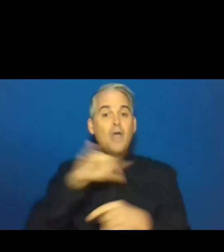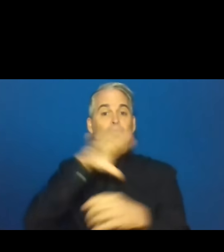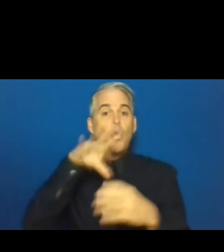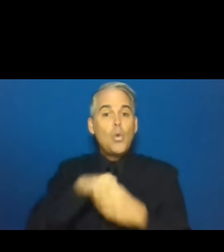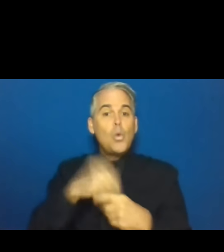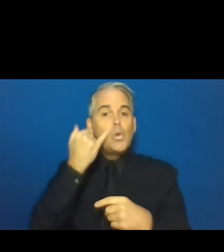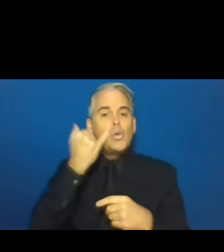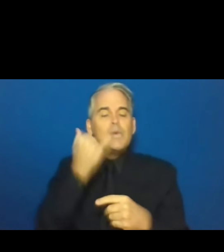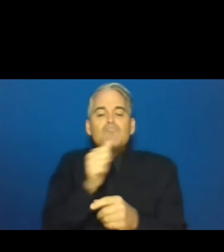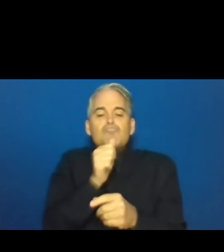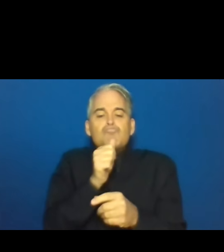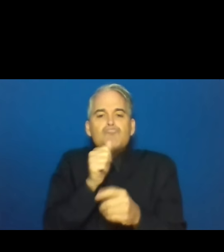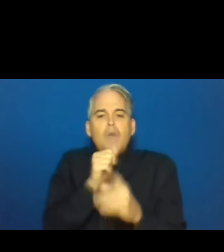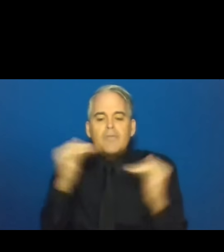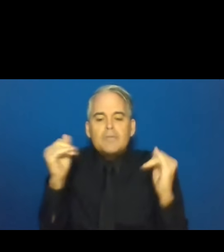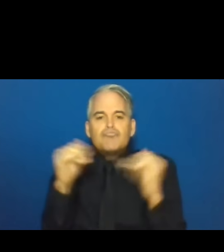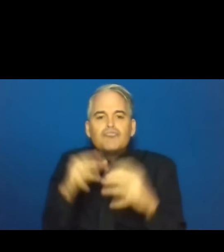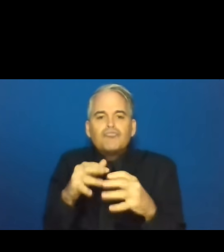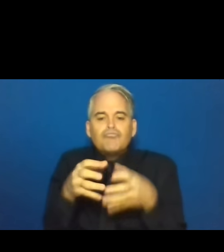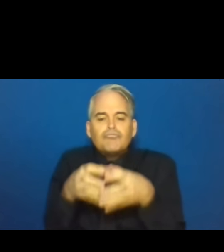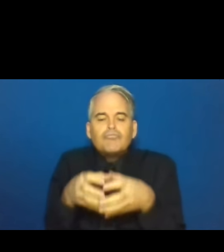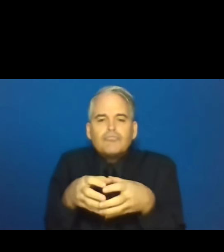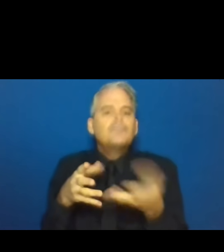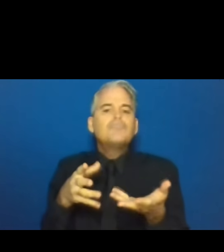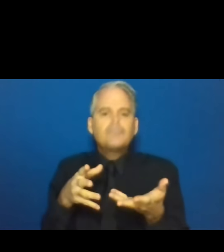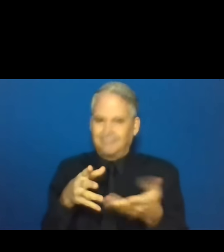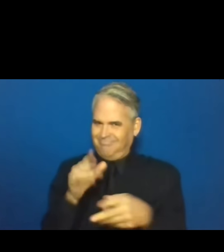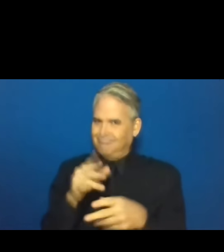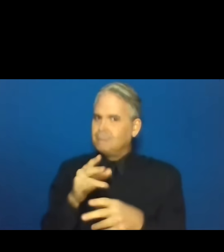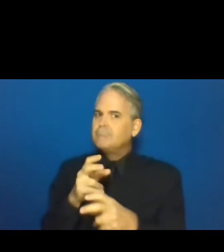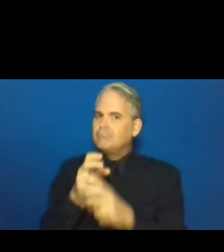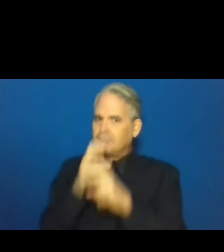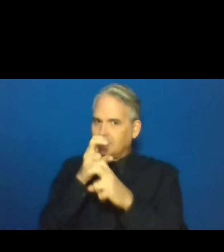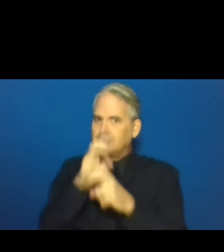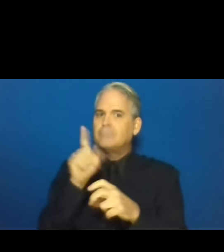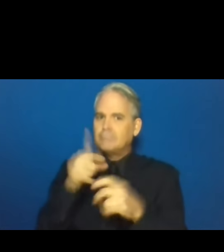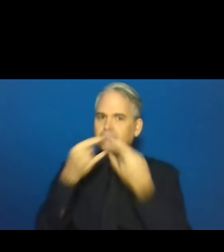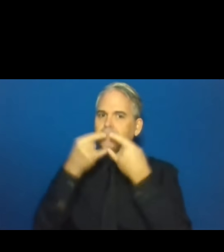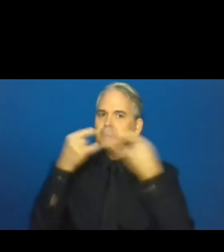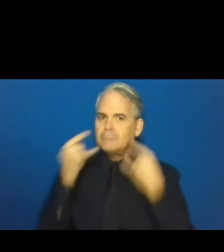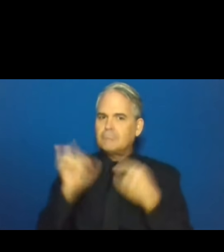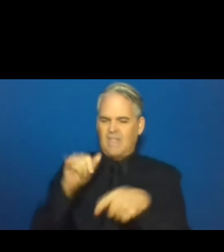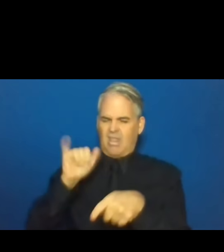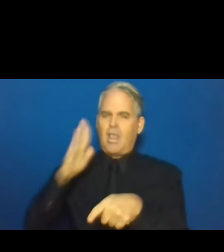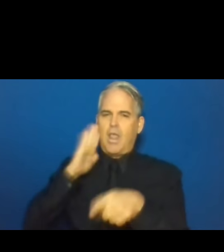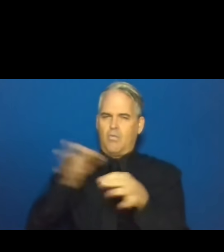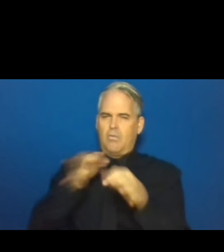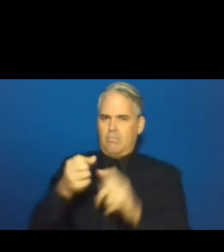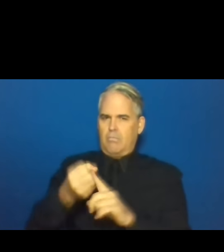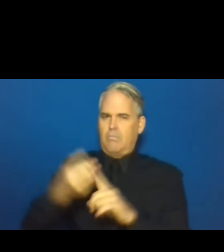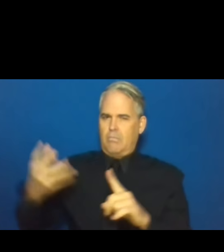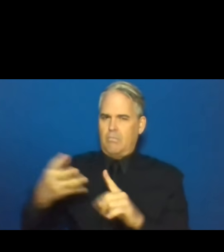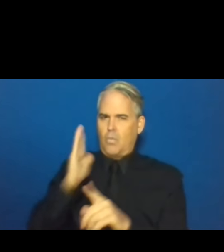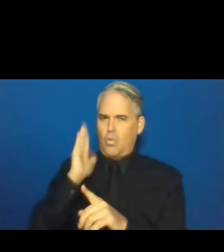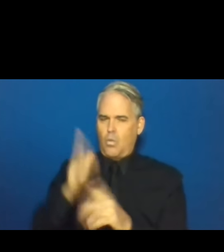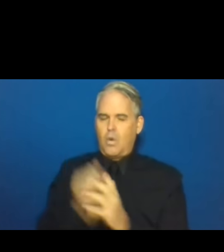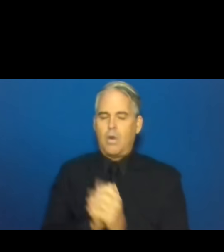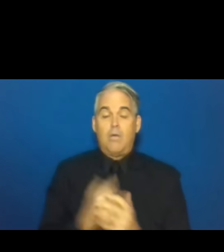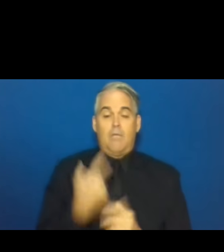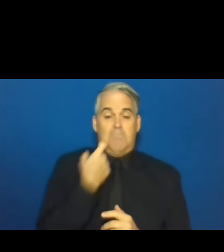I will talk more about private gatherings in a minute. In the last month or so, new research has emerged